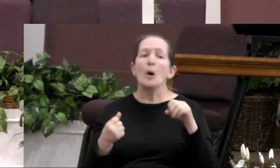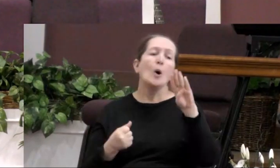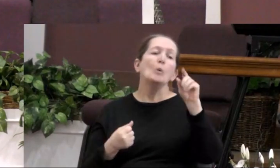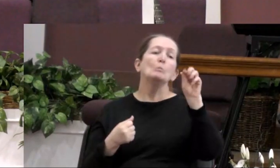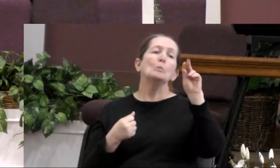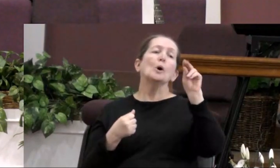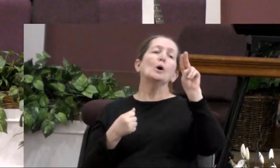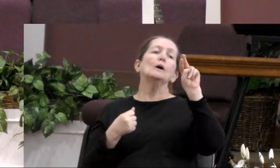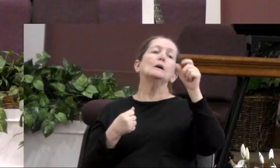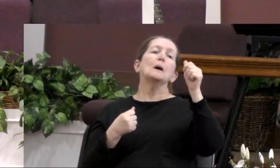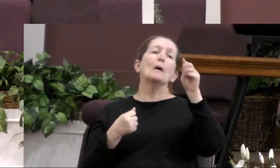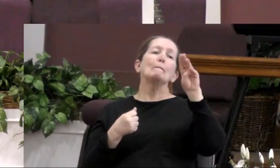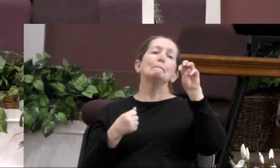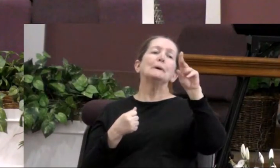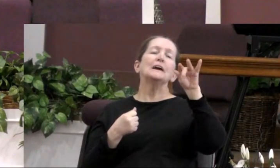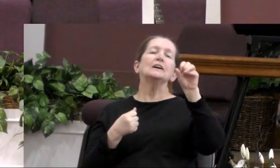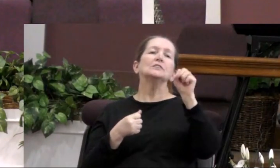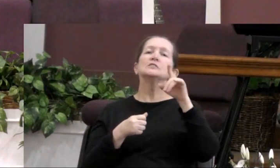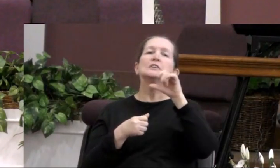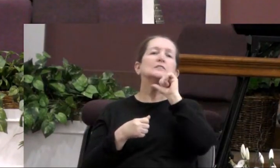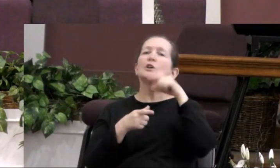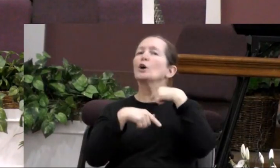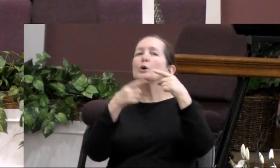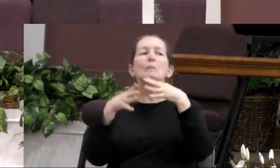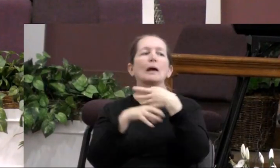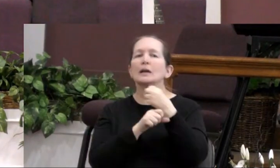Bartimaeus did not go back and get his cloak.